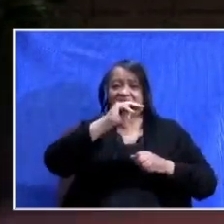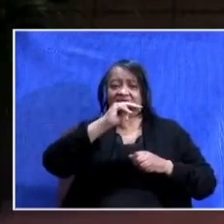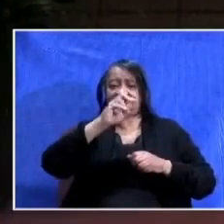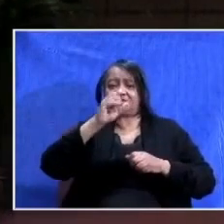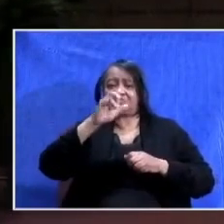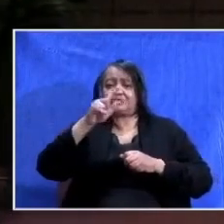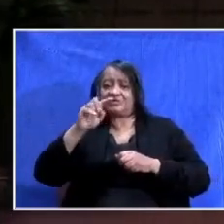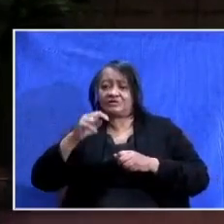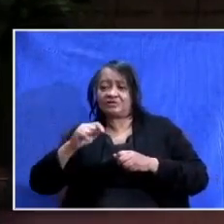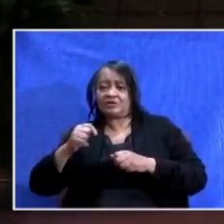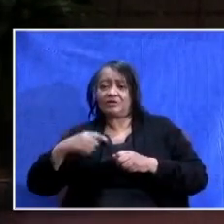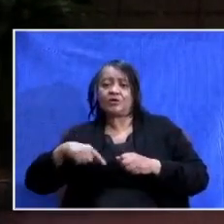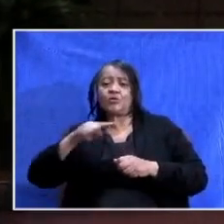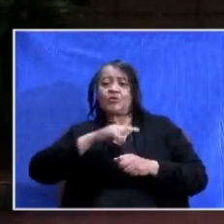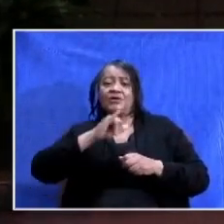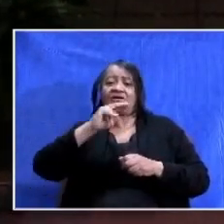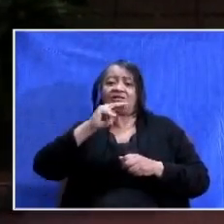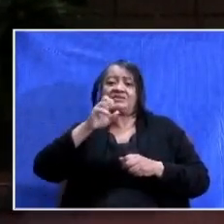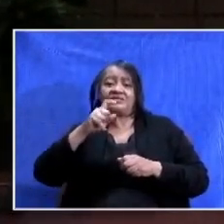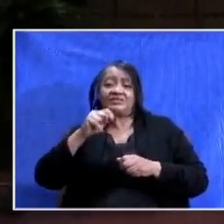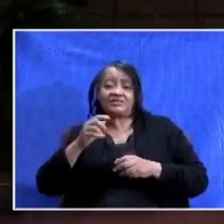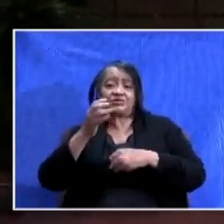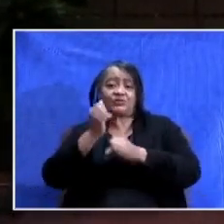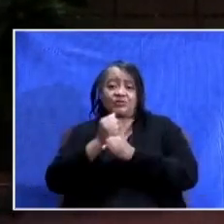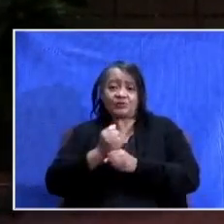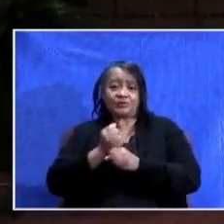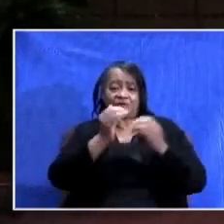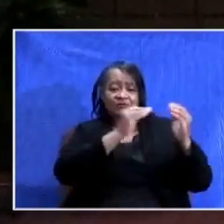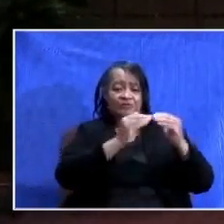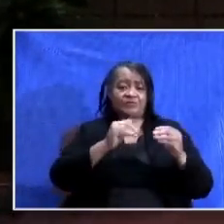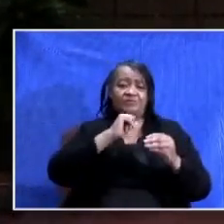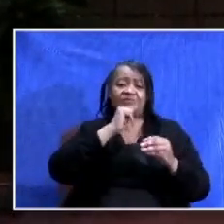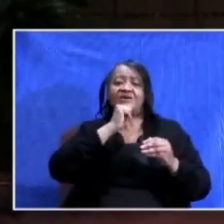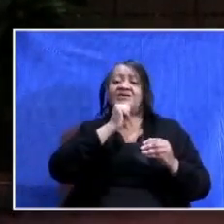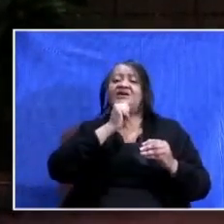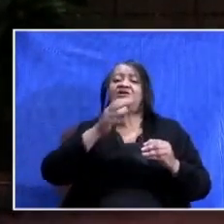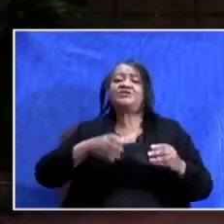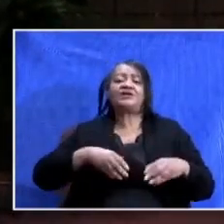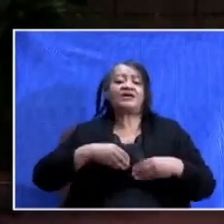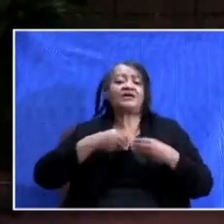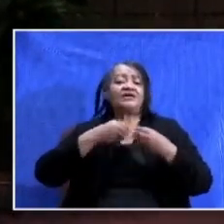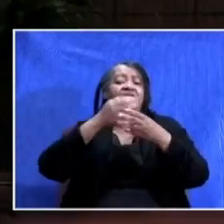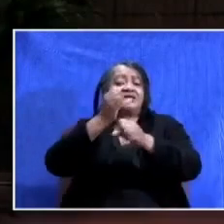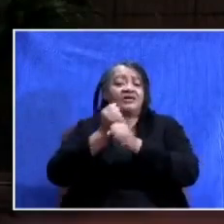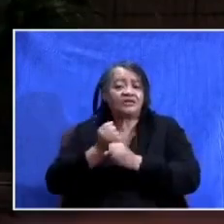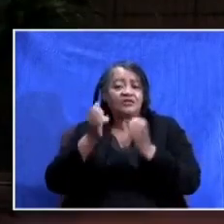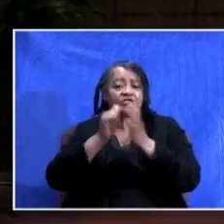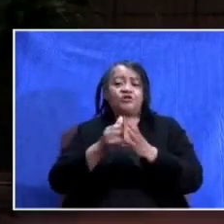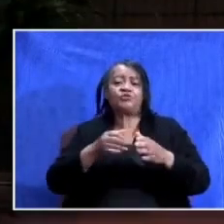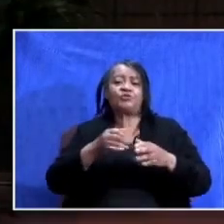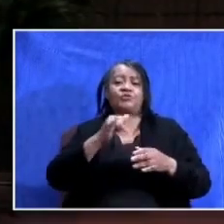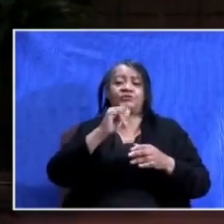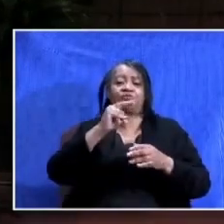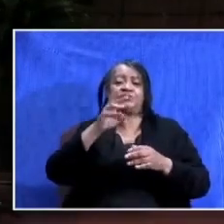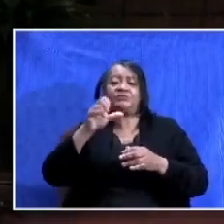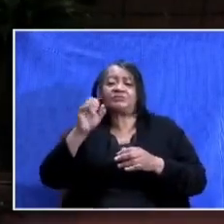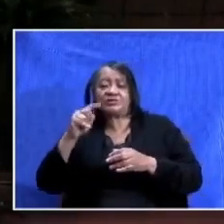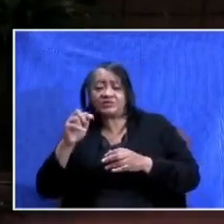insist that we get justice. And you won't get it until you insist it. There